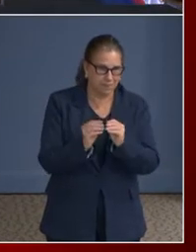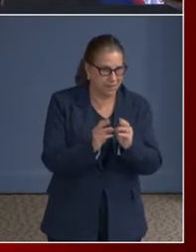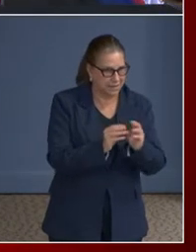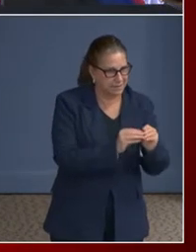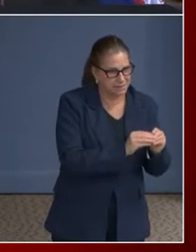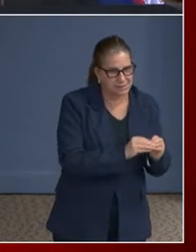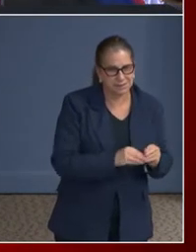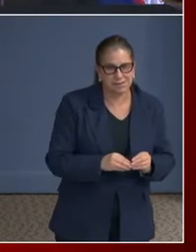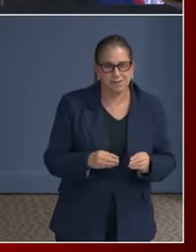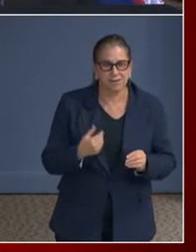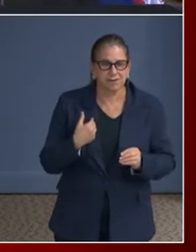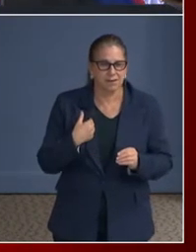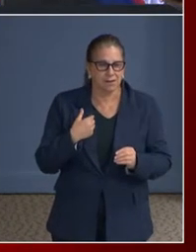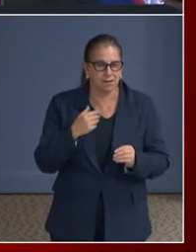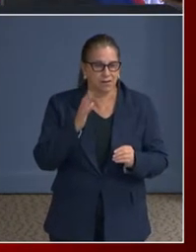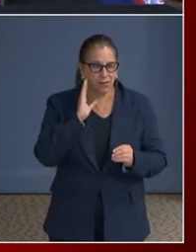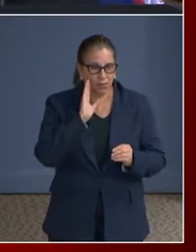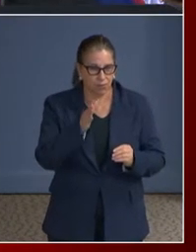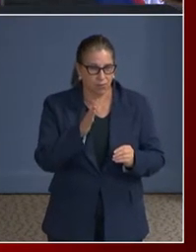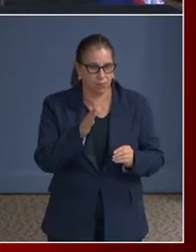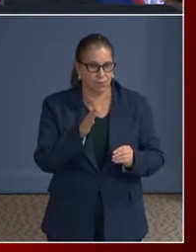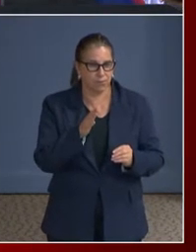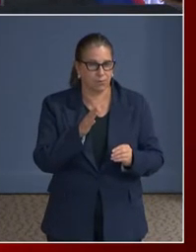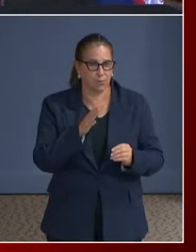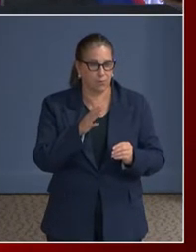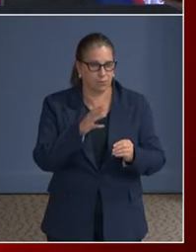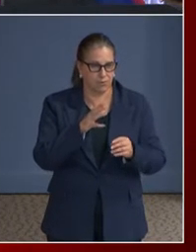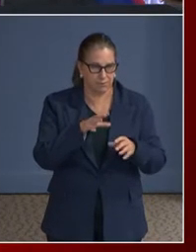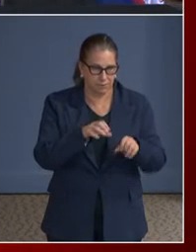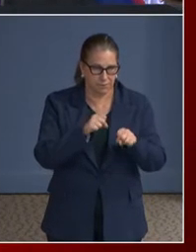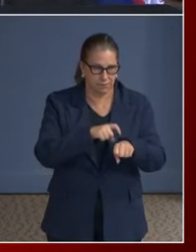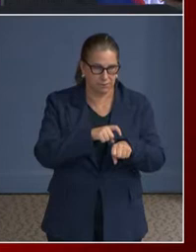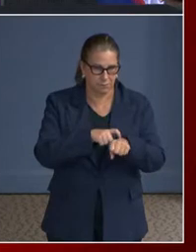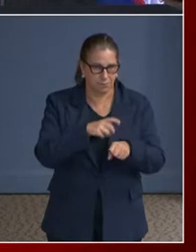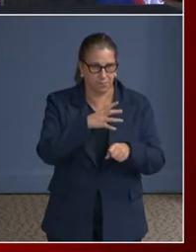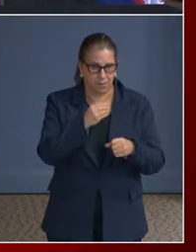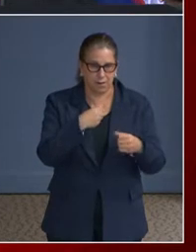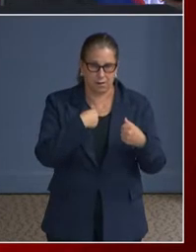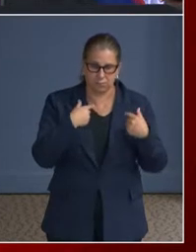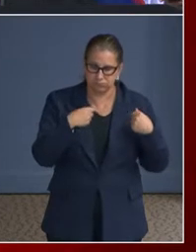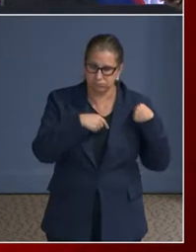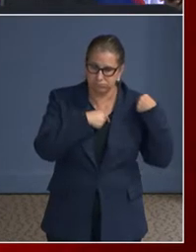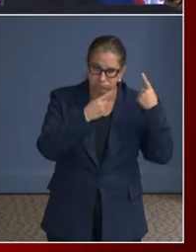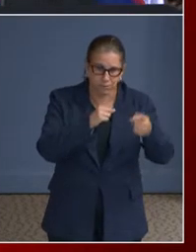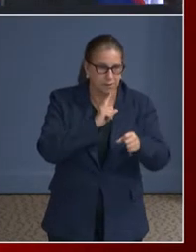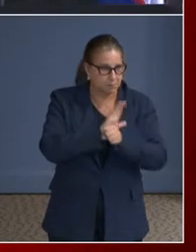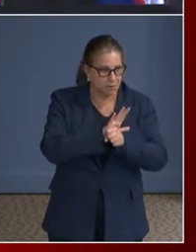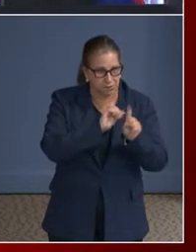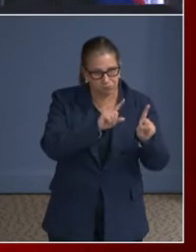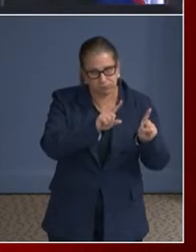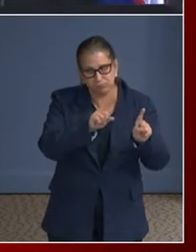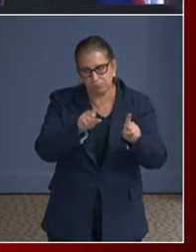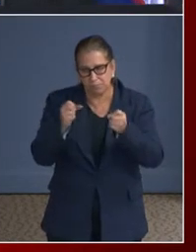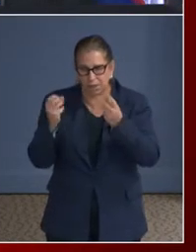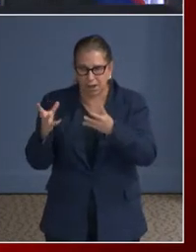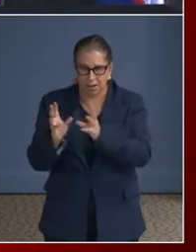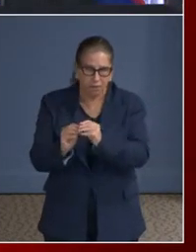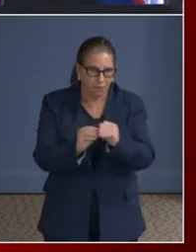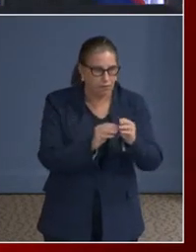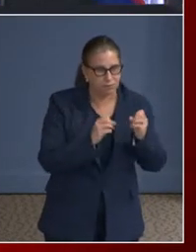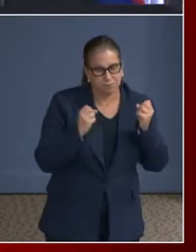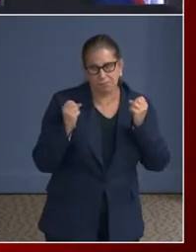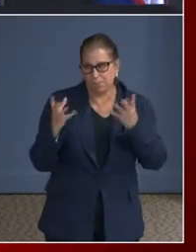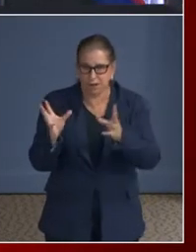in my schedule throughout my career to attend 1 or 2 of those conferences because I have, I'm a